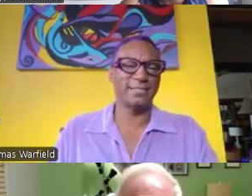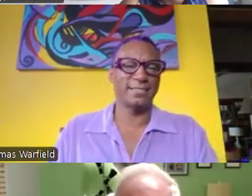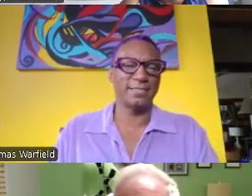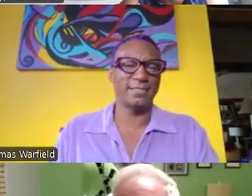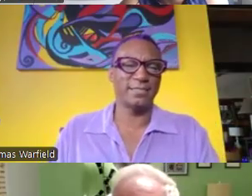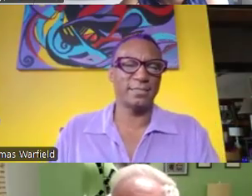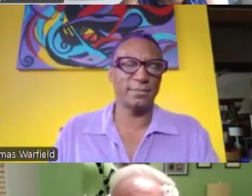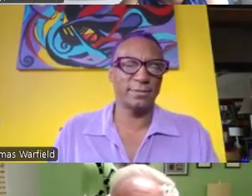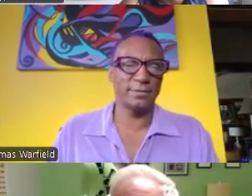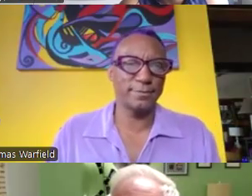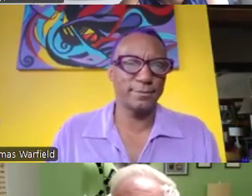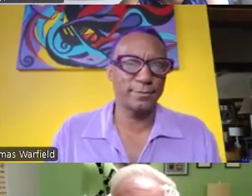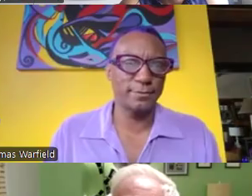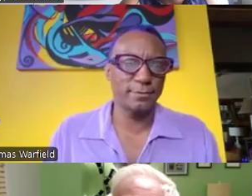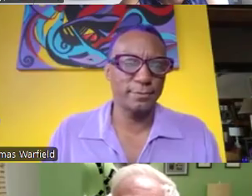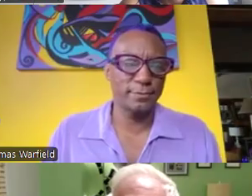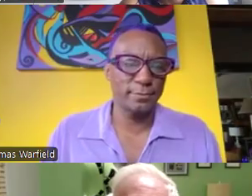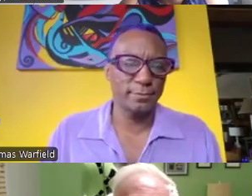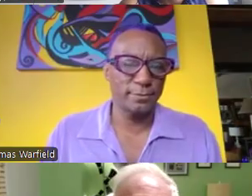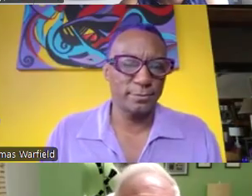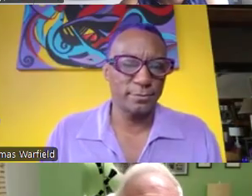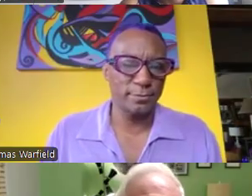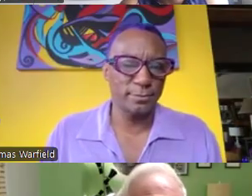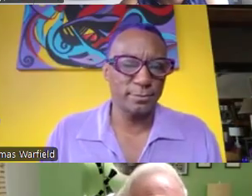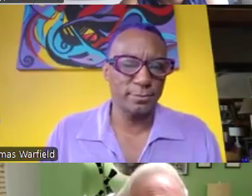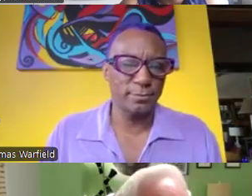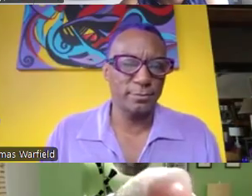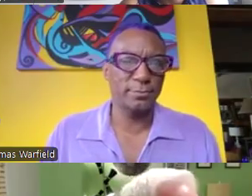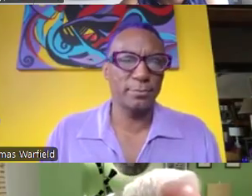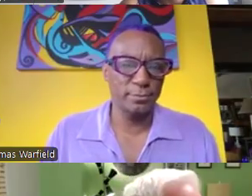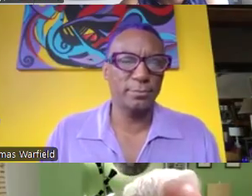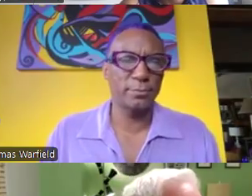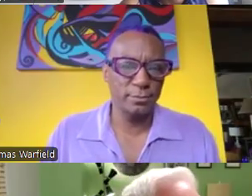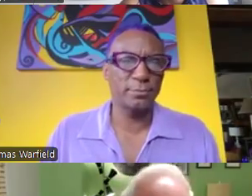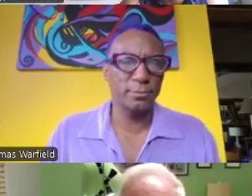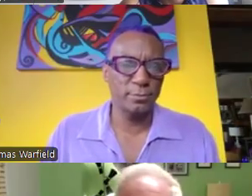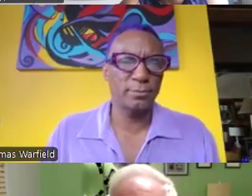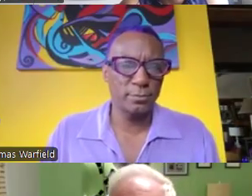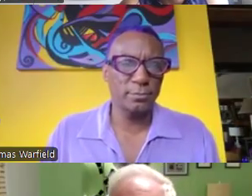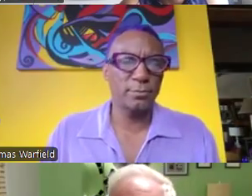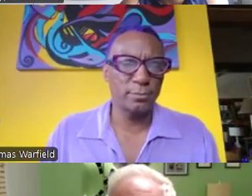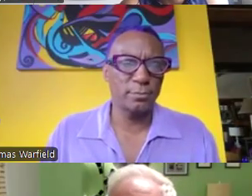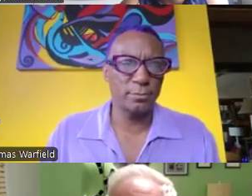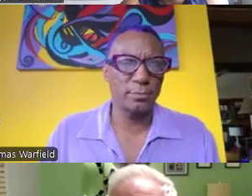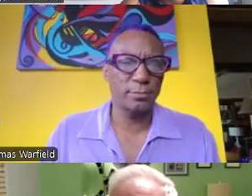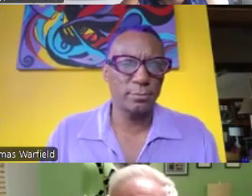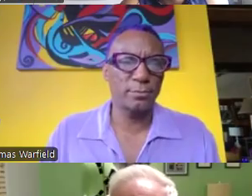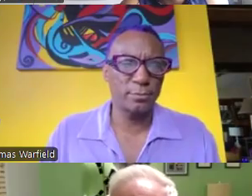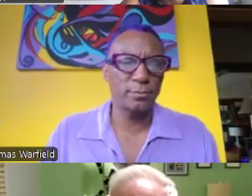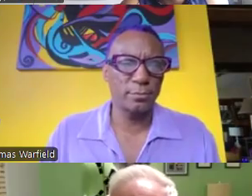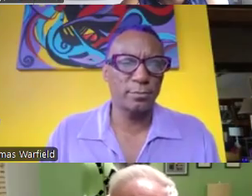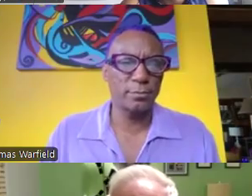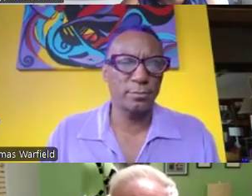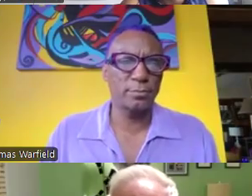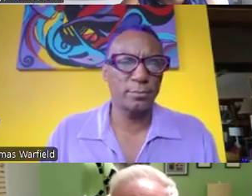Frederick Douglass or Frederica Douglass, we're keeping that memory in a cloud somewhere and being able to show to the